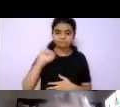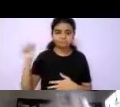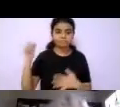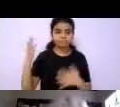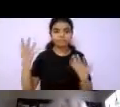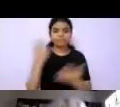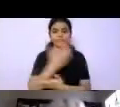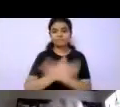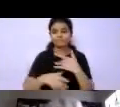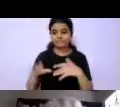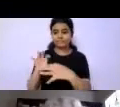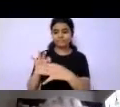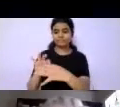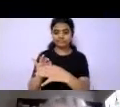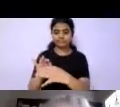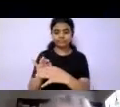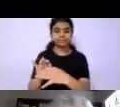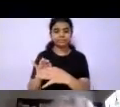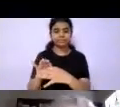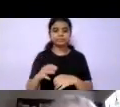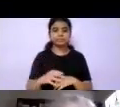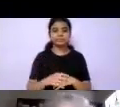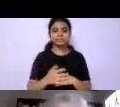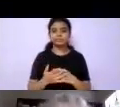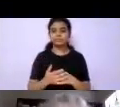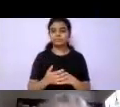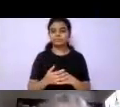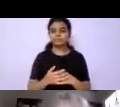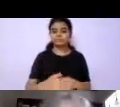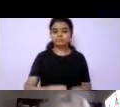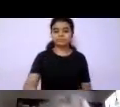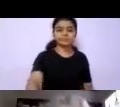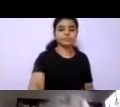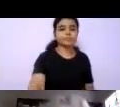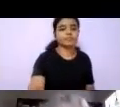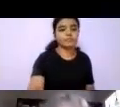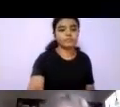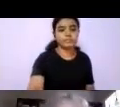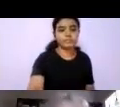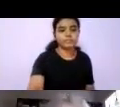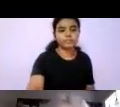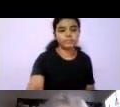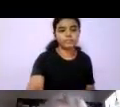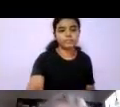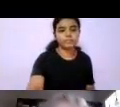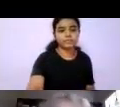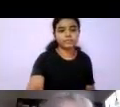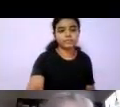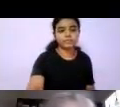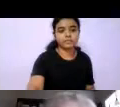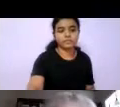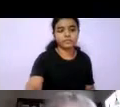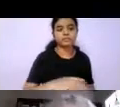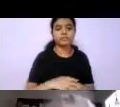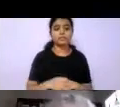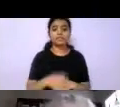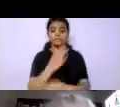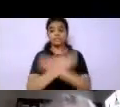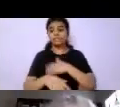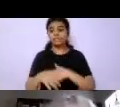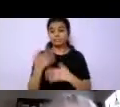disability, also the critical disability studies, various